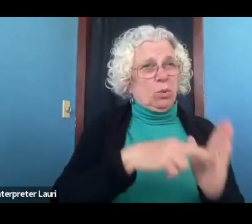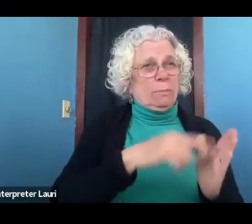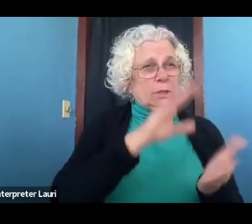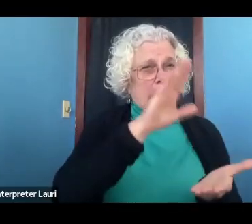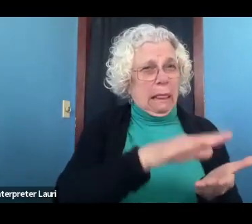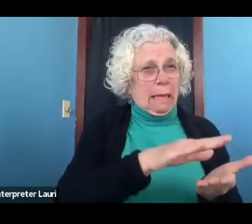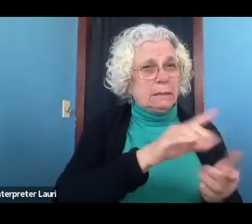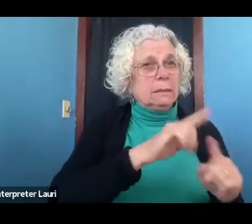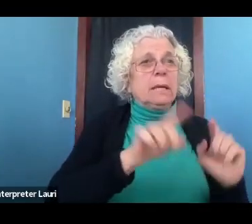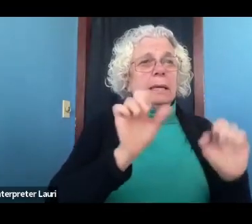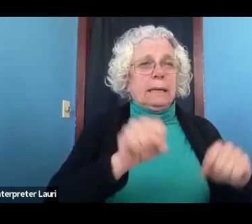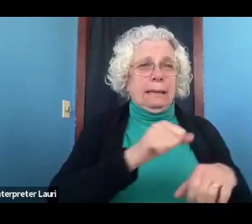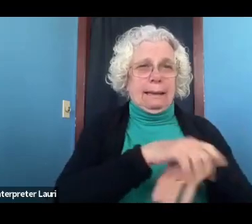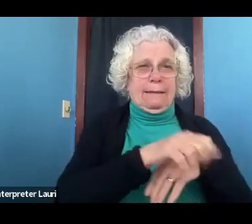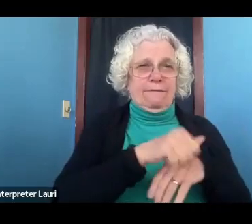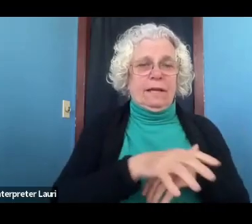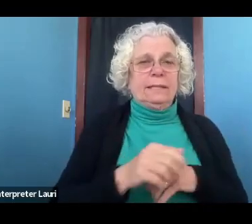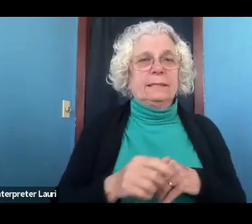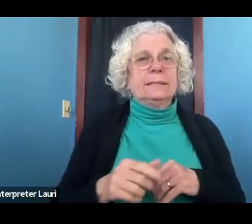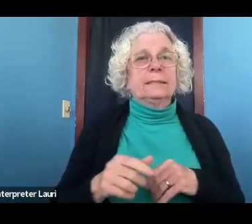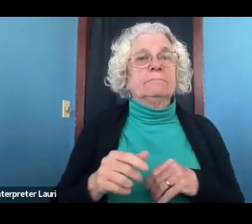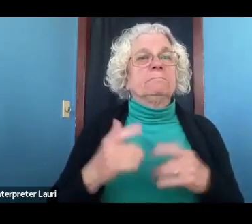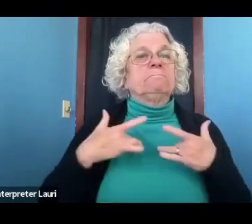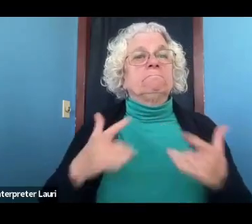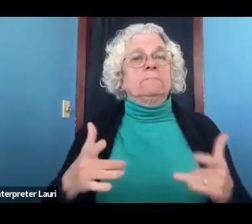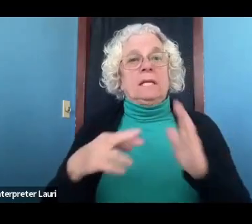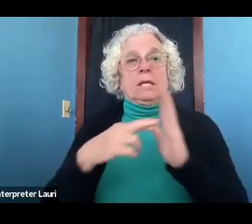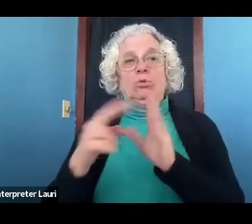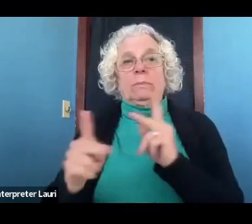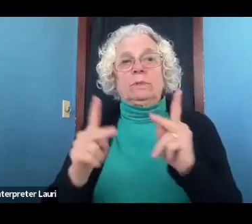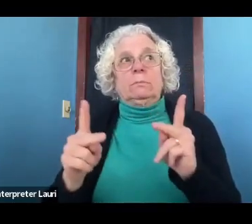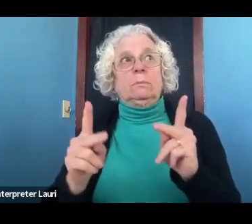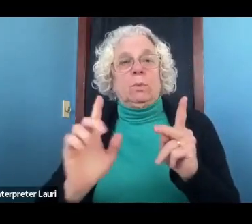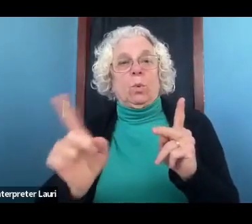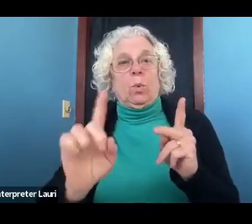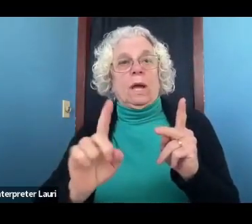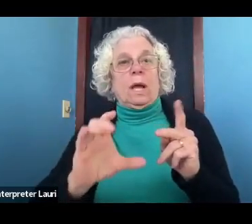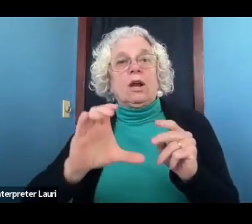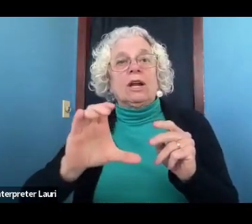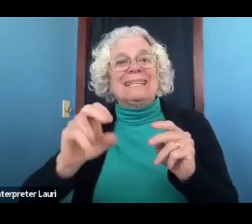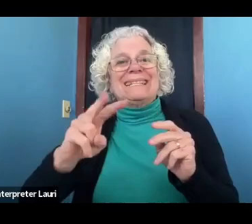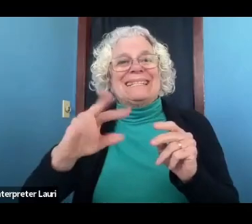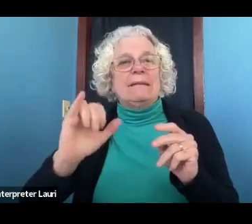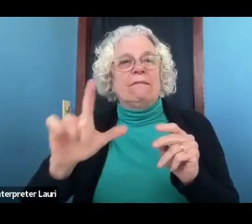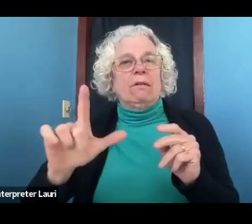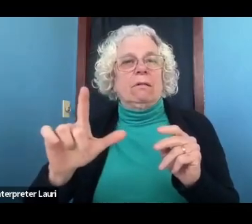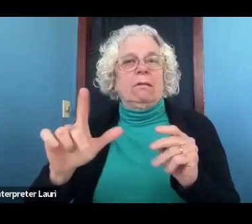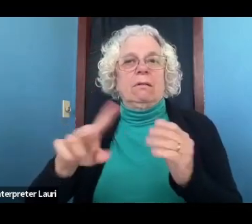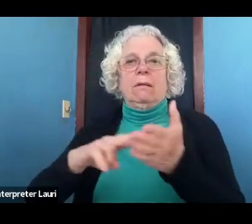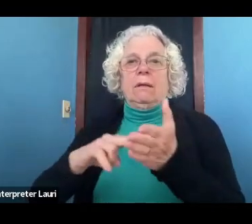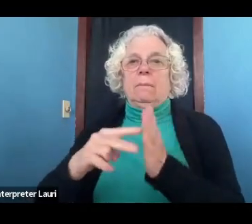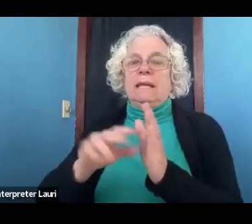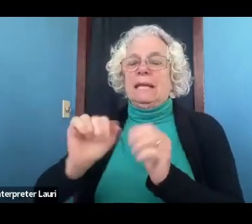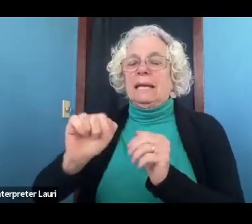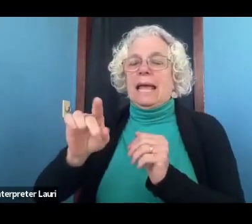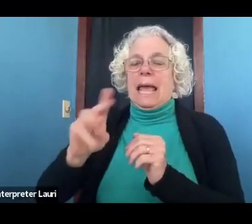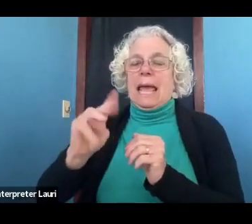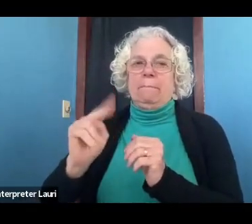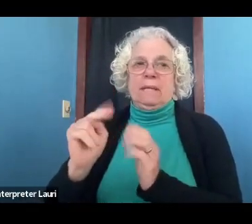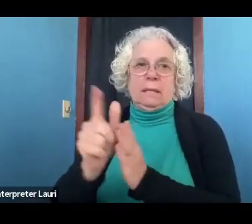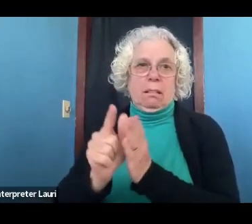certainly advice. So we represent people in civil realms like administrative law